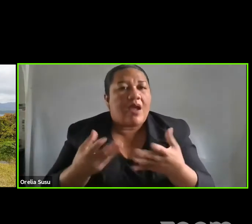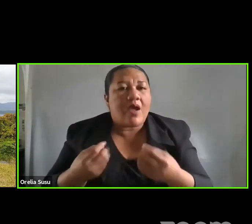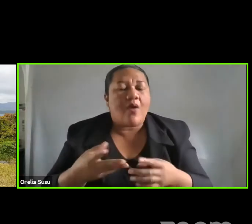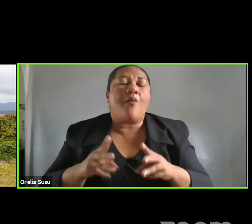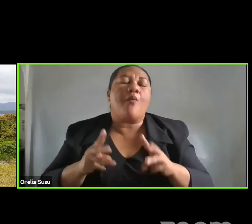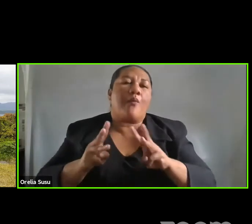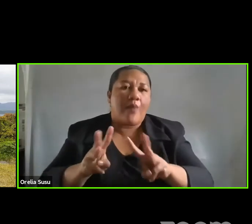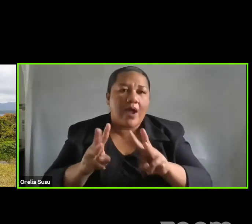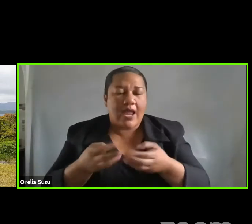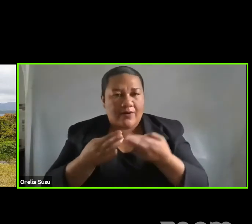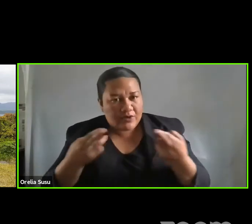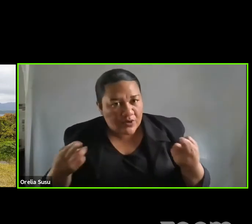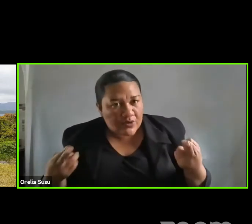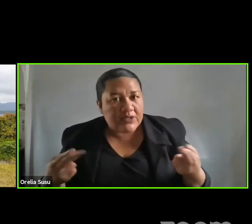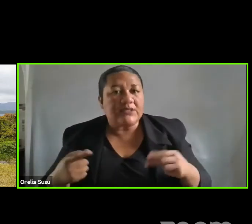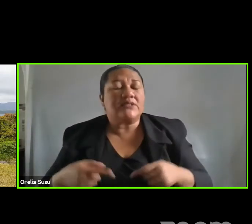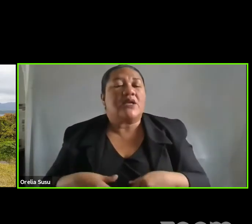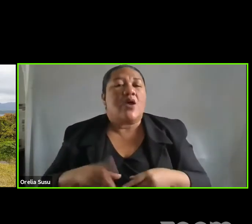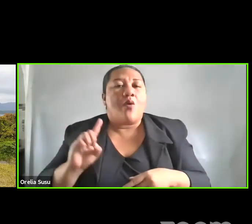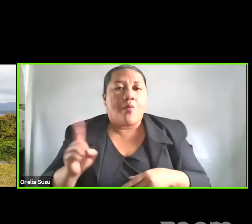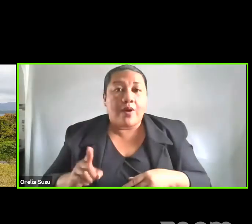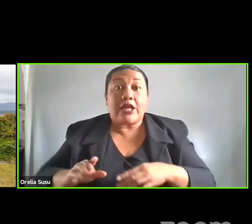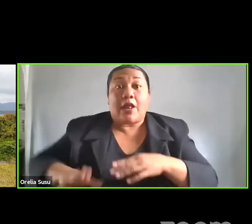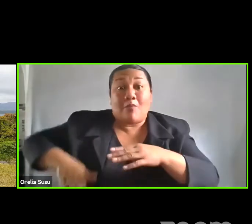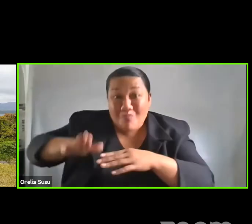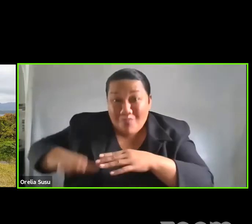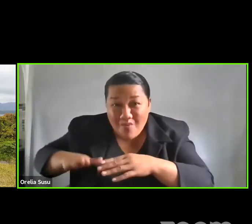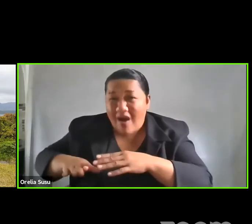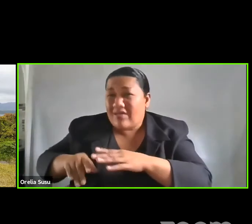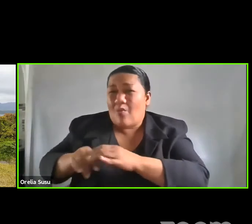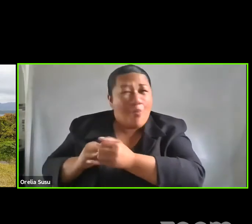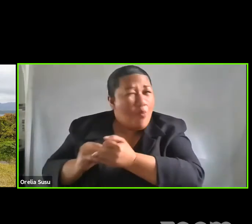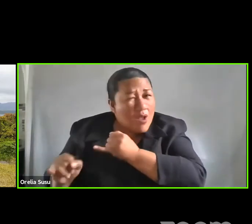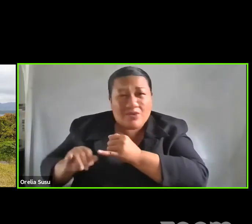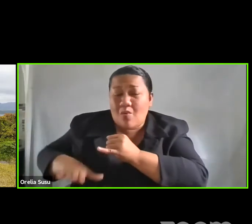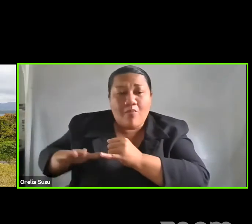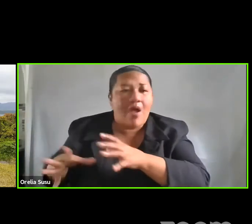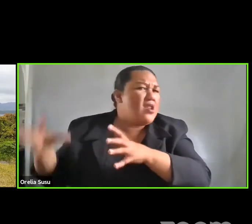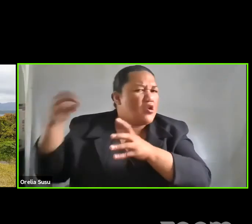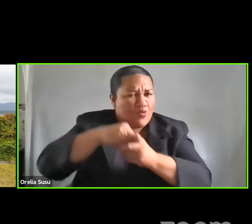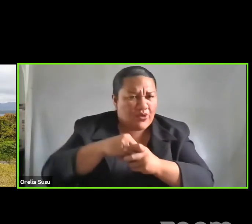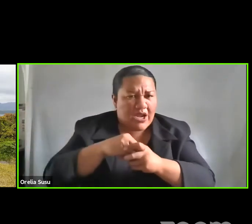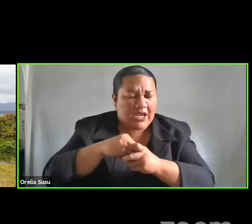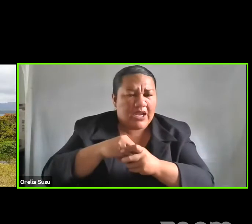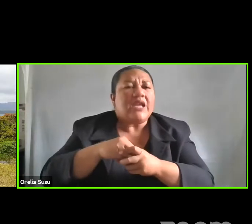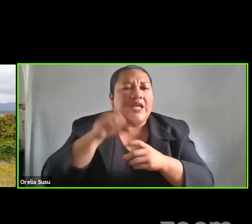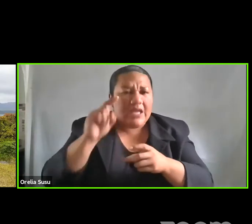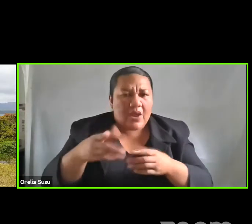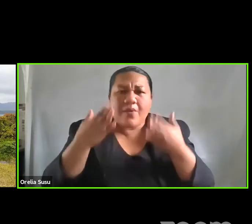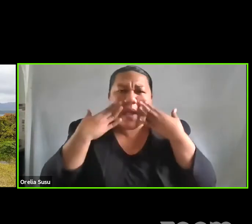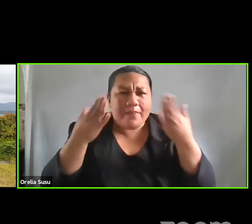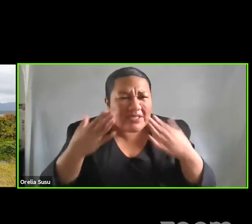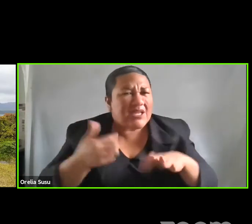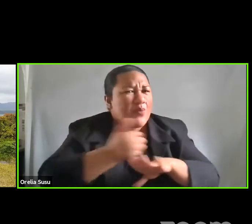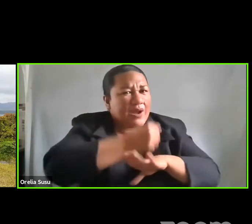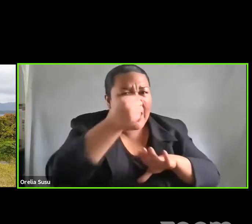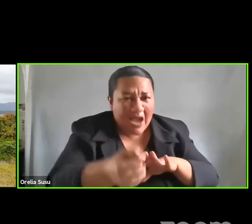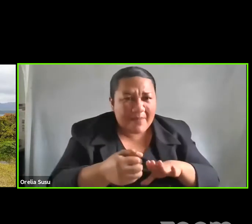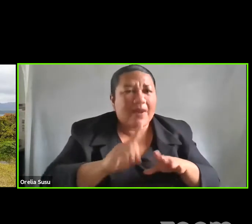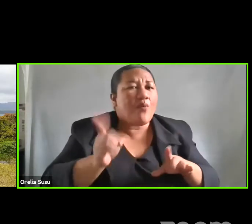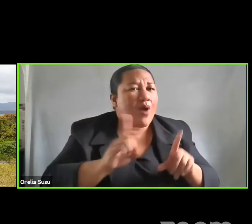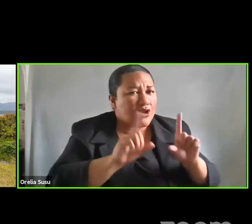sure that the poorest of the poorest are included and participating effectively we appreciate what our government is doing at the moment but